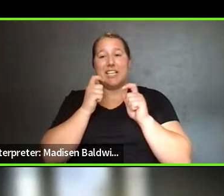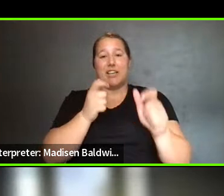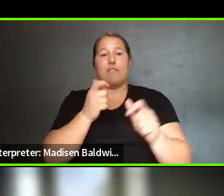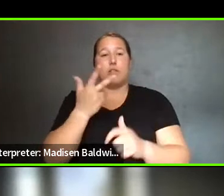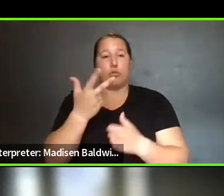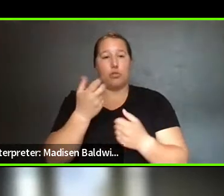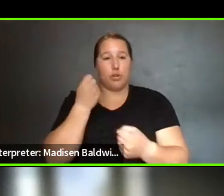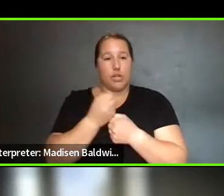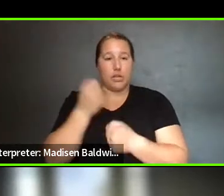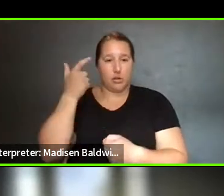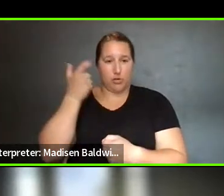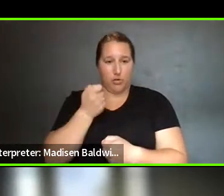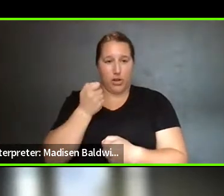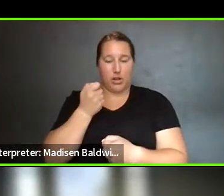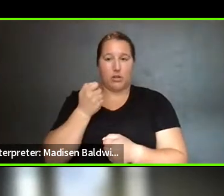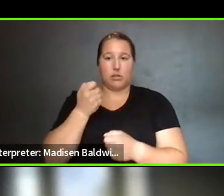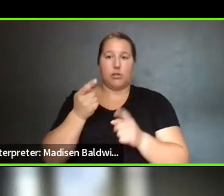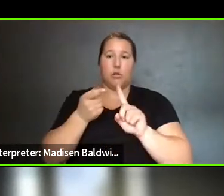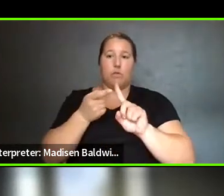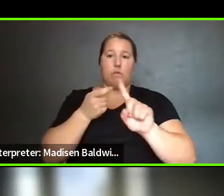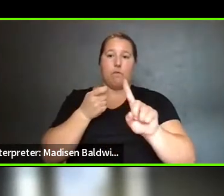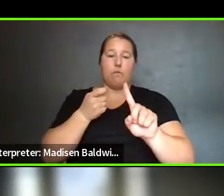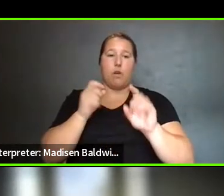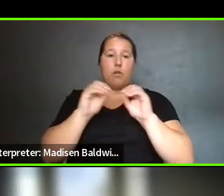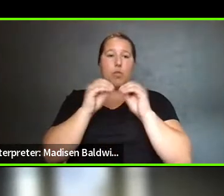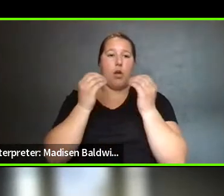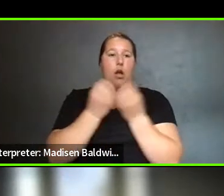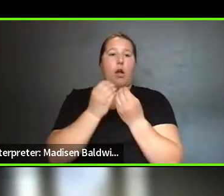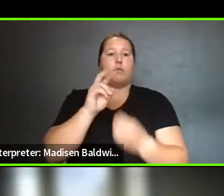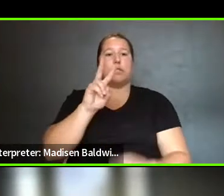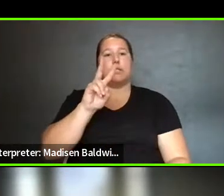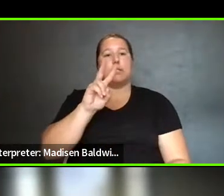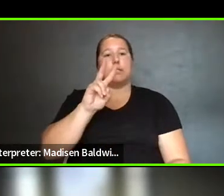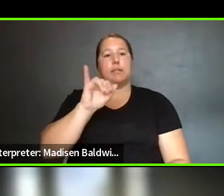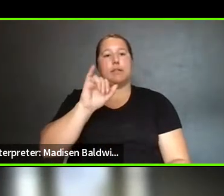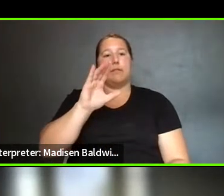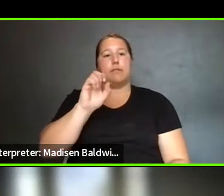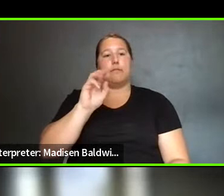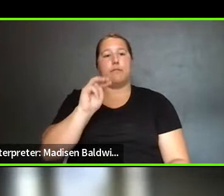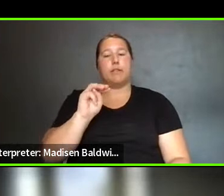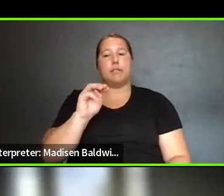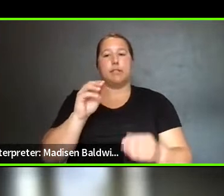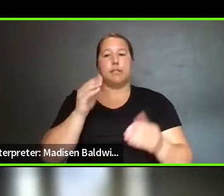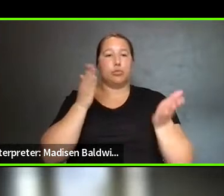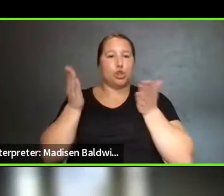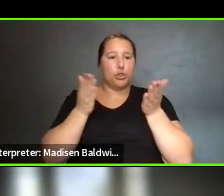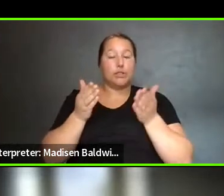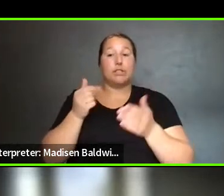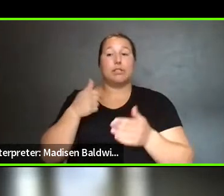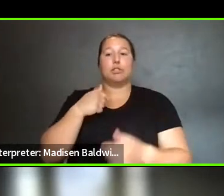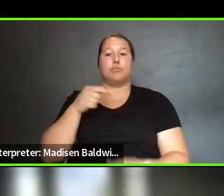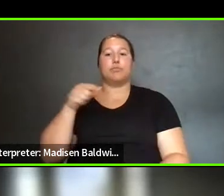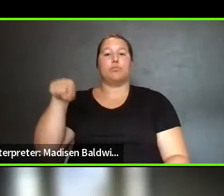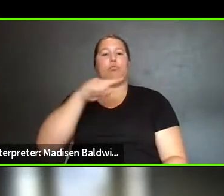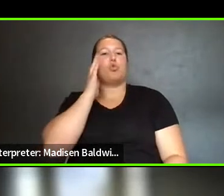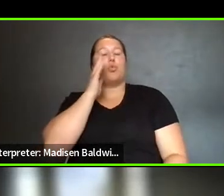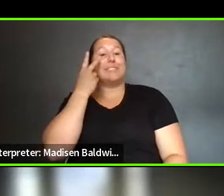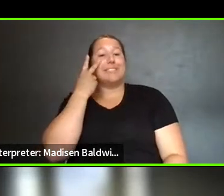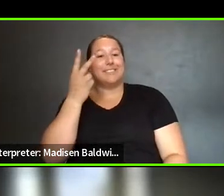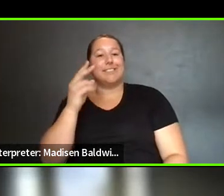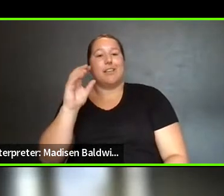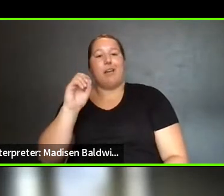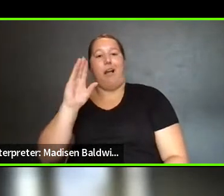3-year grant from the Office of Victim Services. As a New York State grant. You all will see that in August. So we're excited about that. So that does fund a